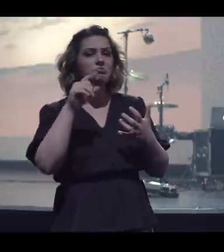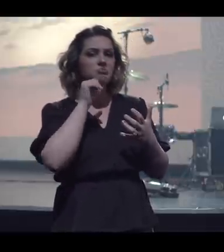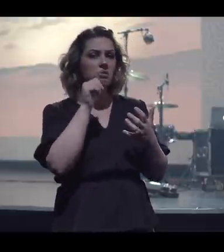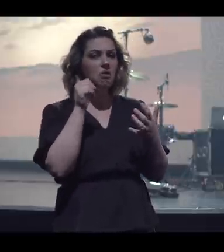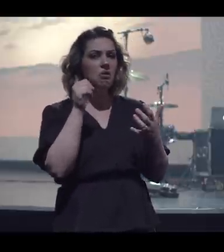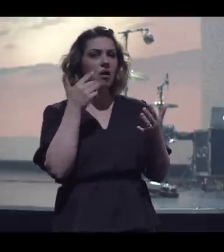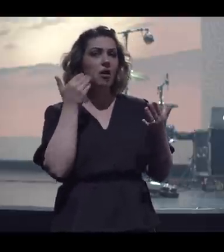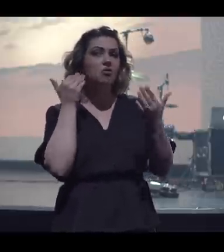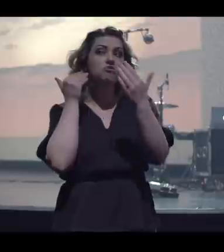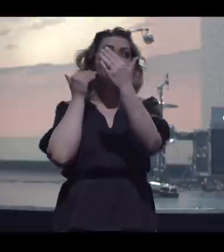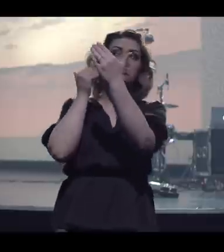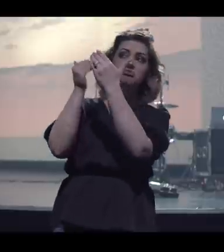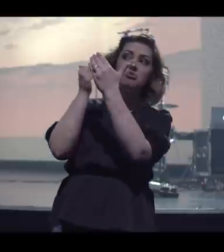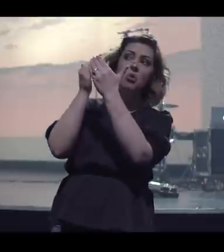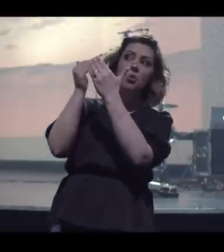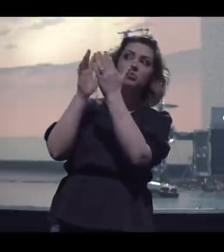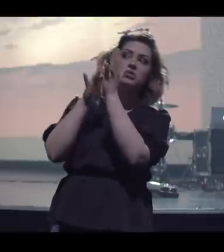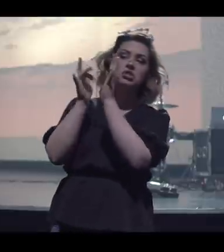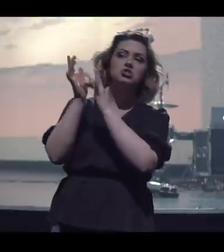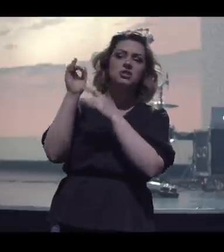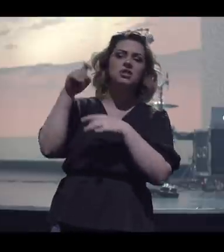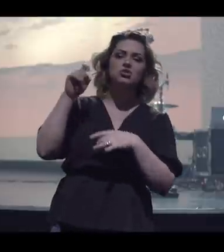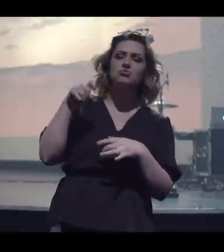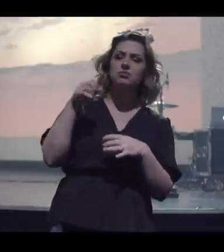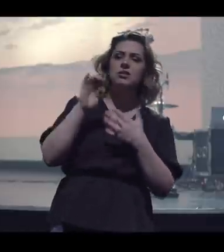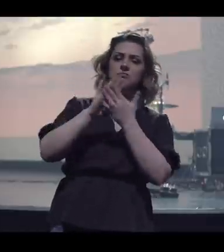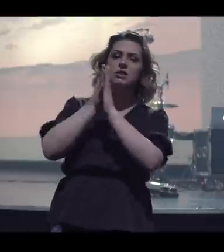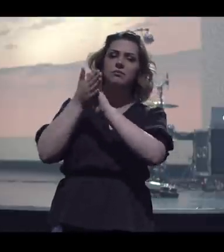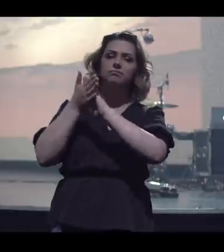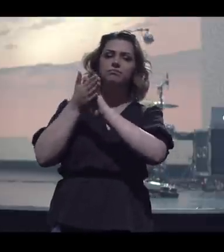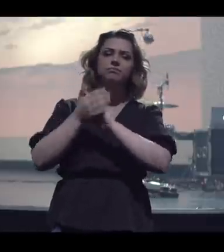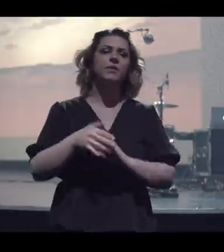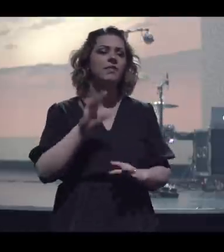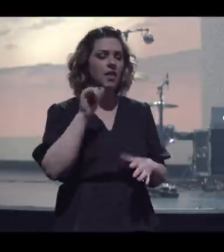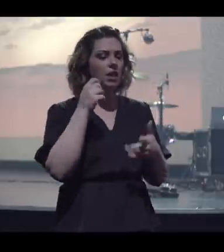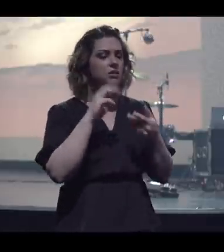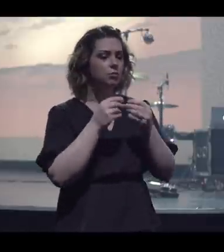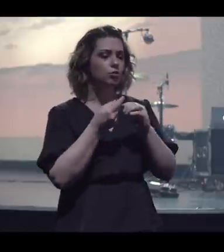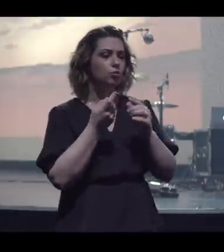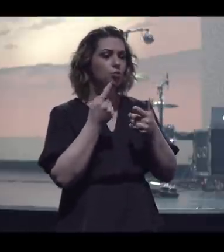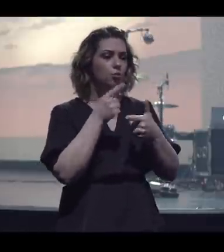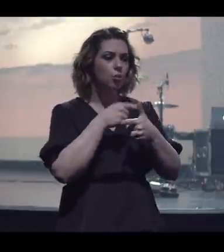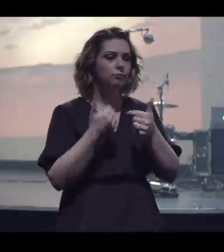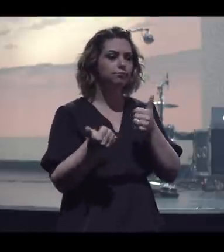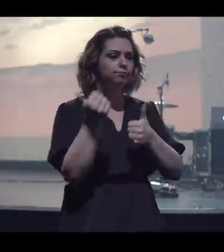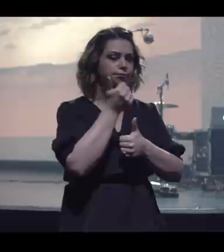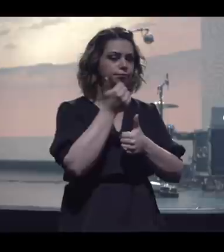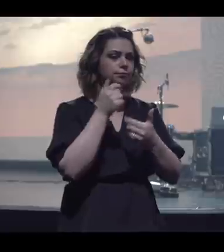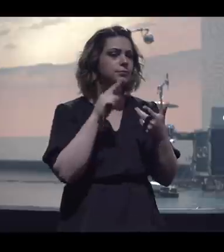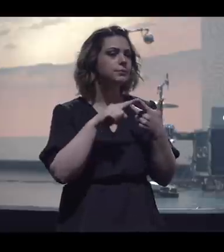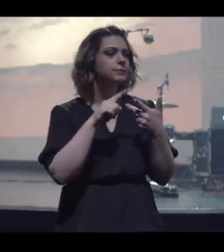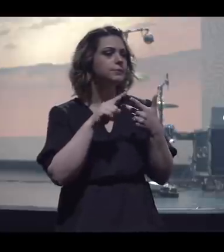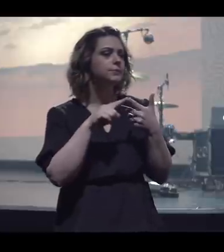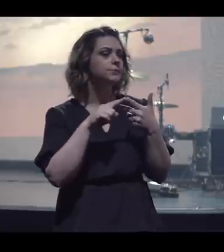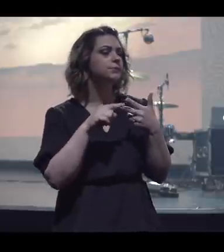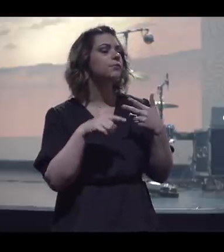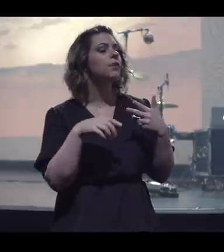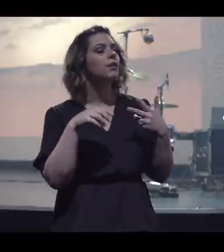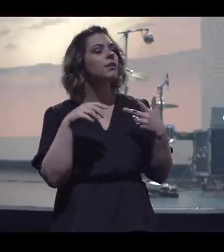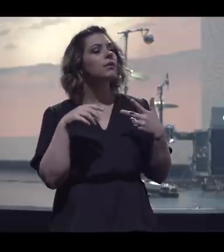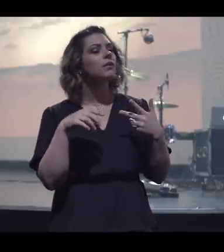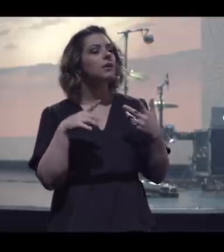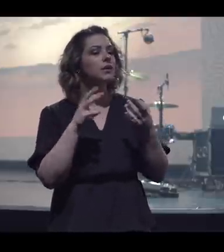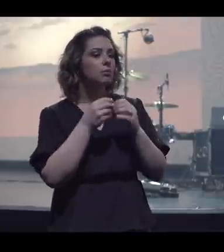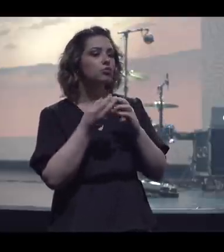close to the shepherd as you need to be. So that's number one, sheep are anxious. Here's number two. And I hate to even say this to you